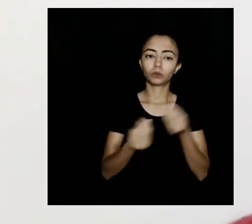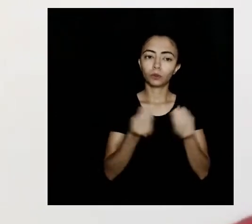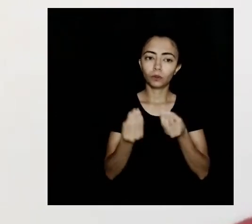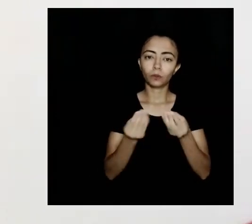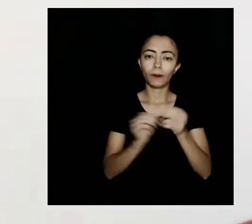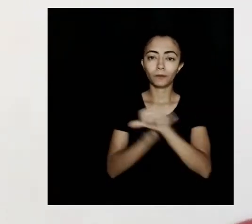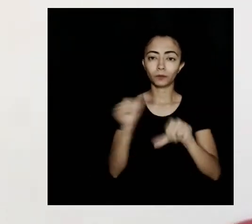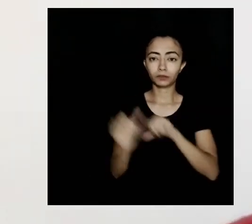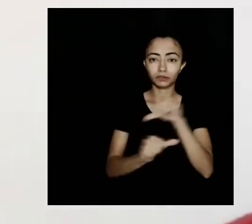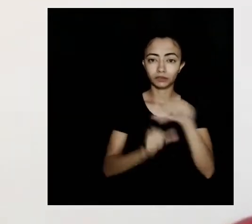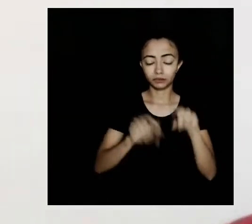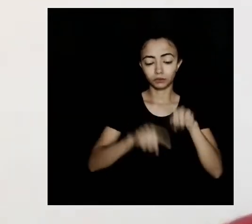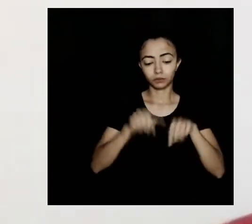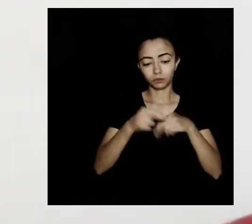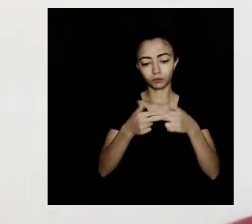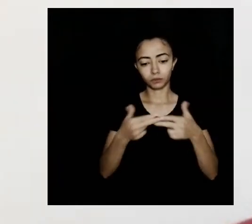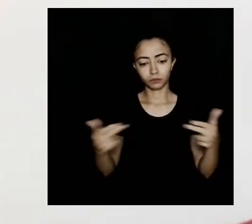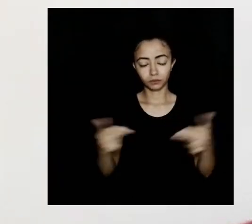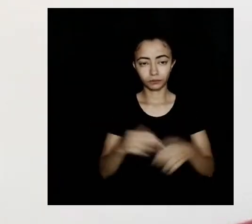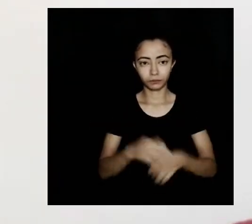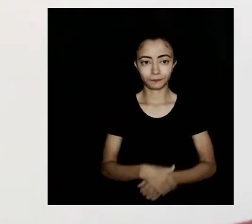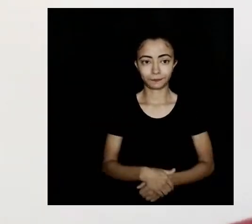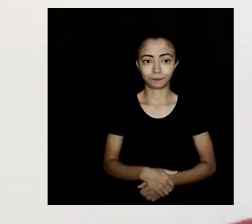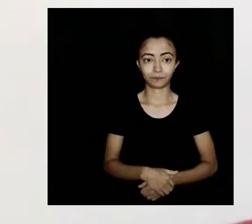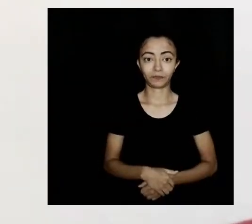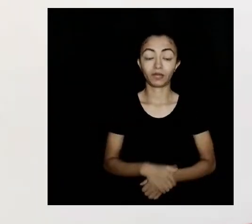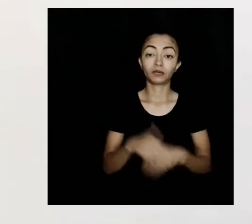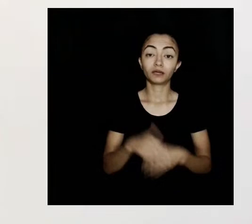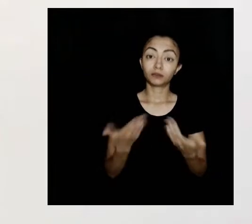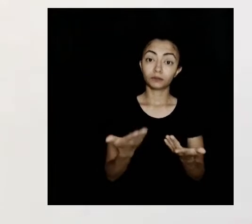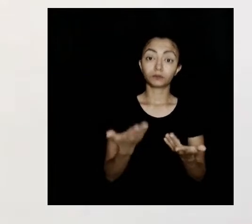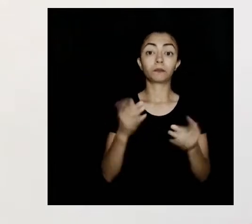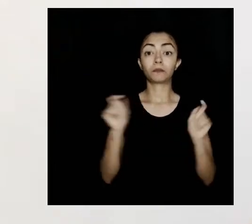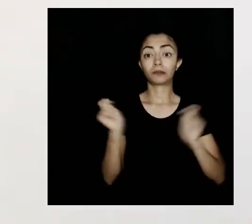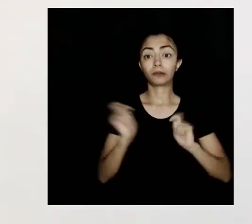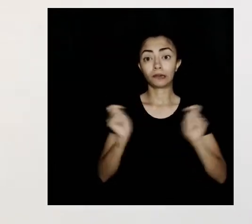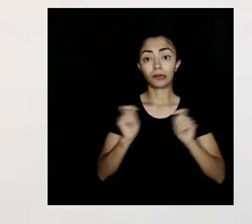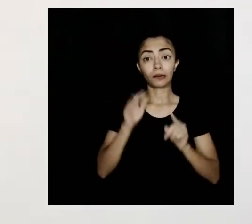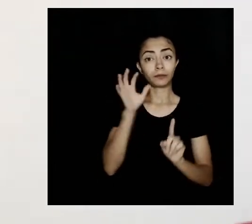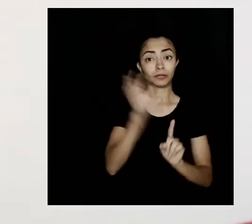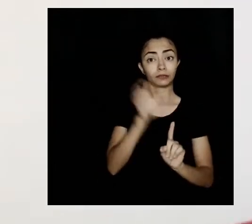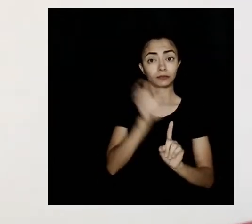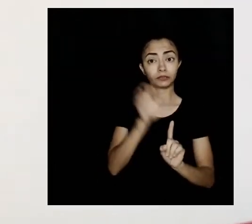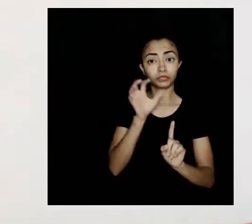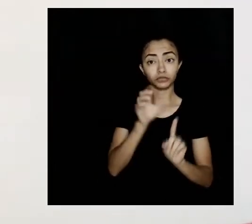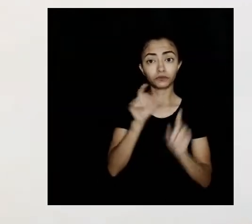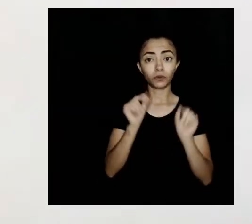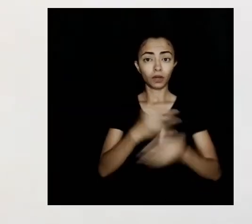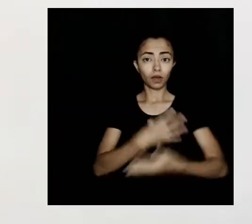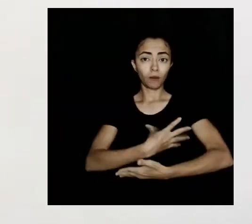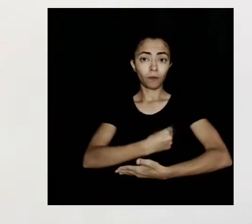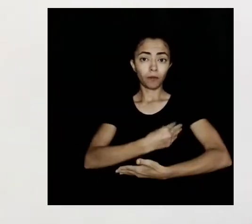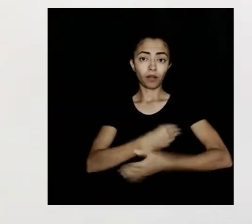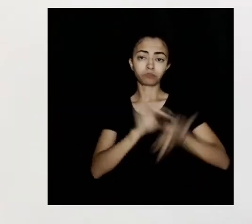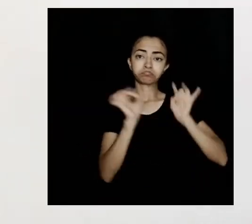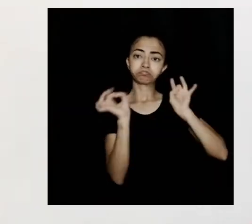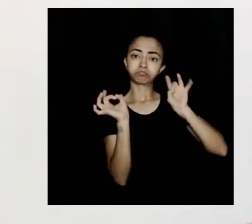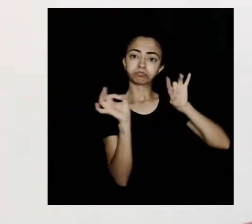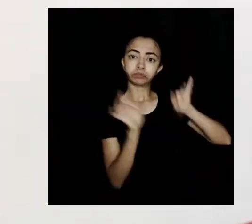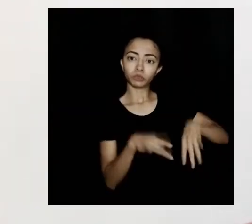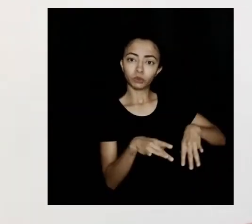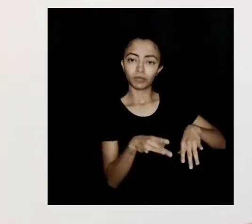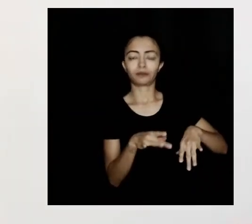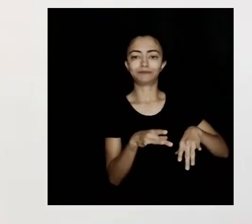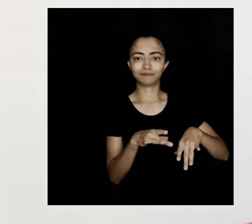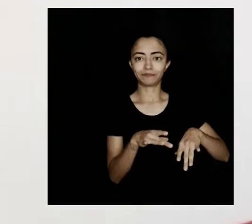the products to migrate from one product to the other. This is against NBCAL, and it can actually bring children